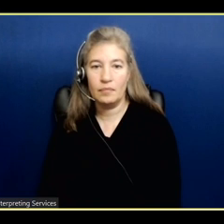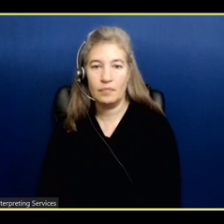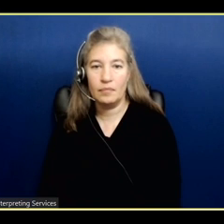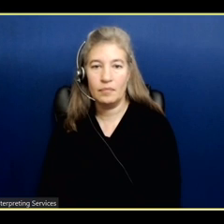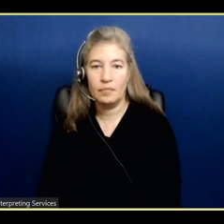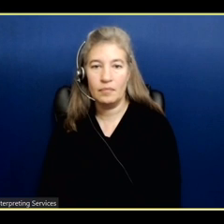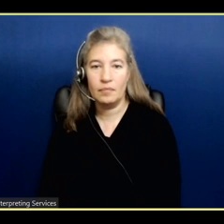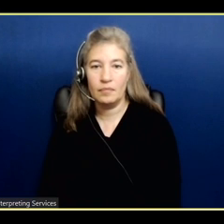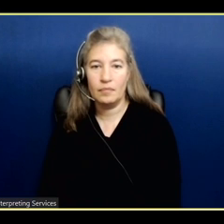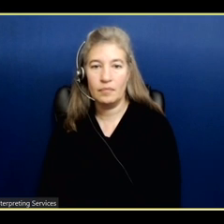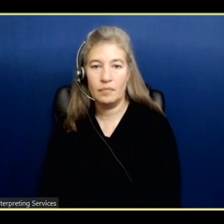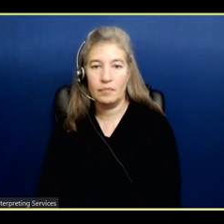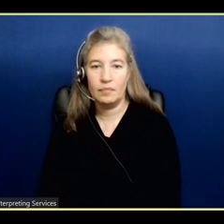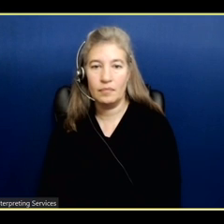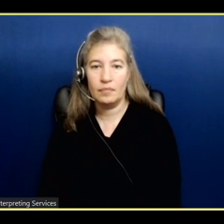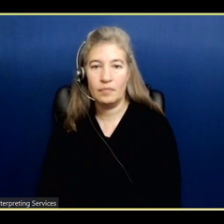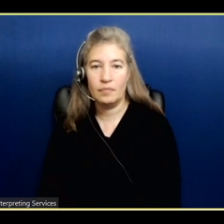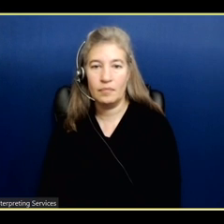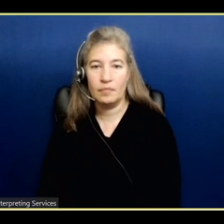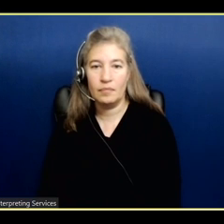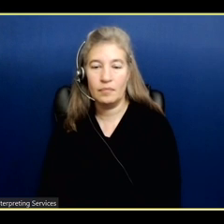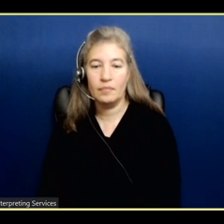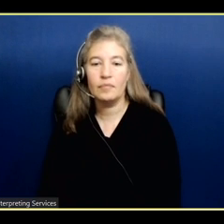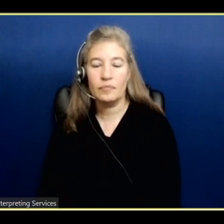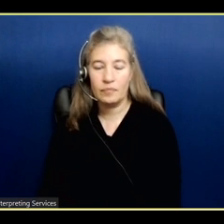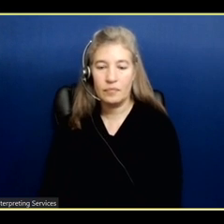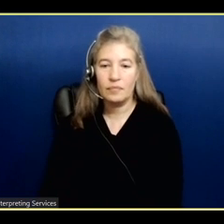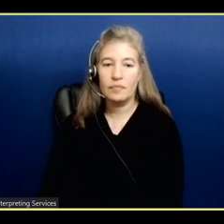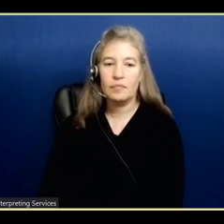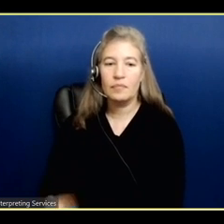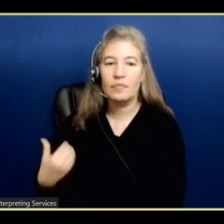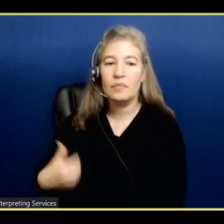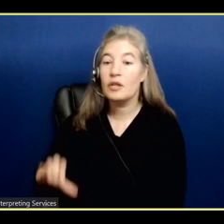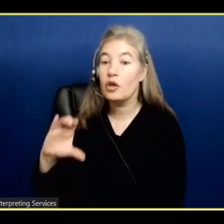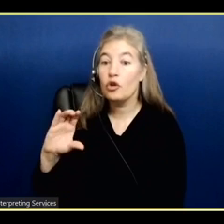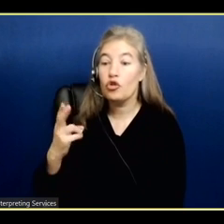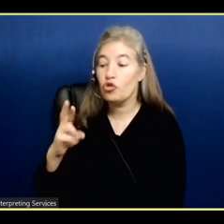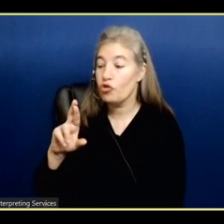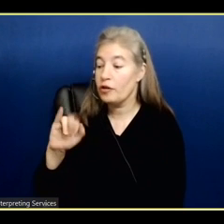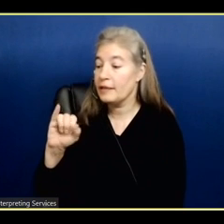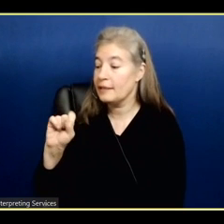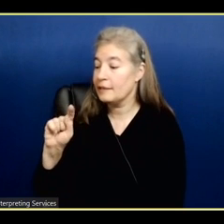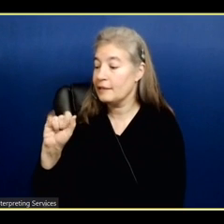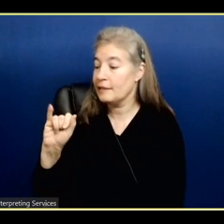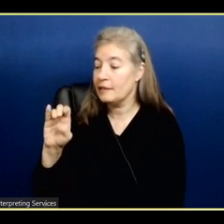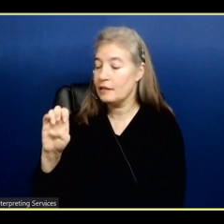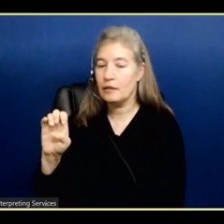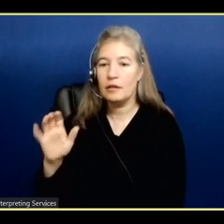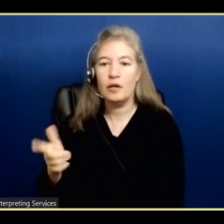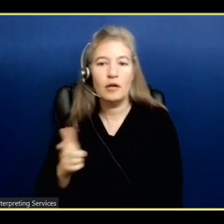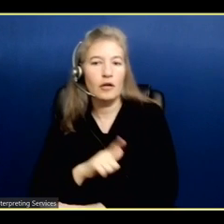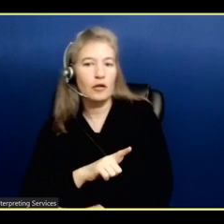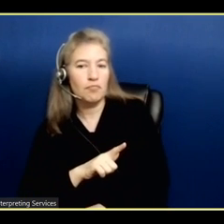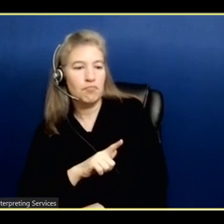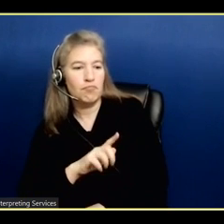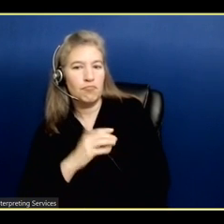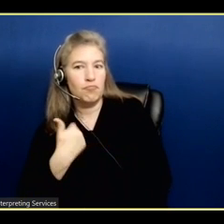dollars to build streaming content that parents can use at home to educate their kids while they are home from school.